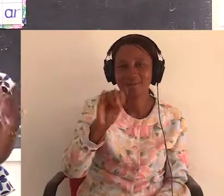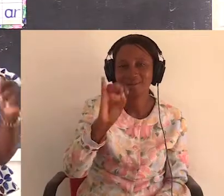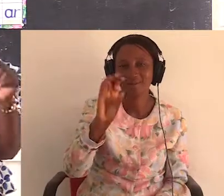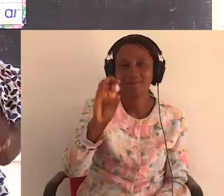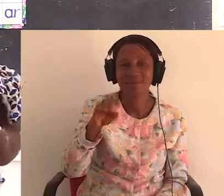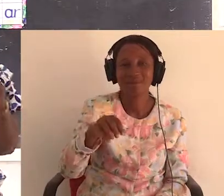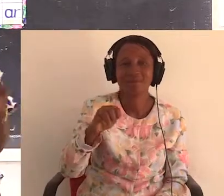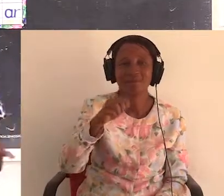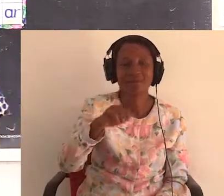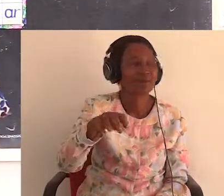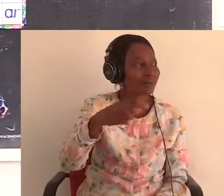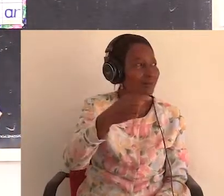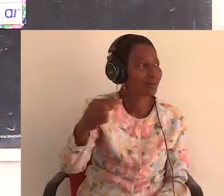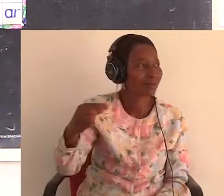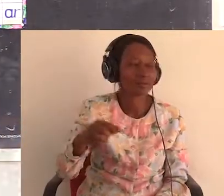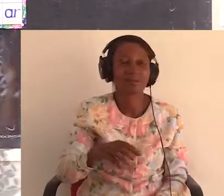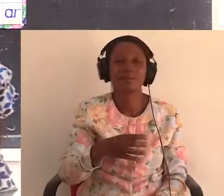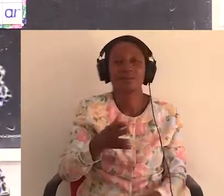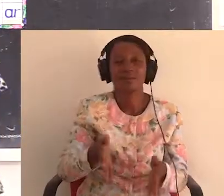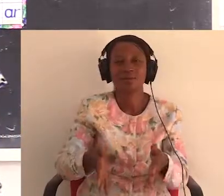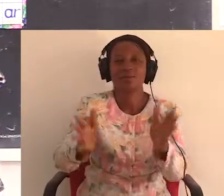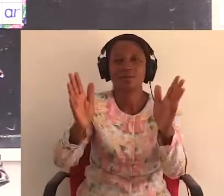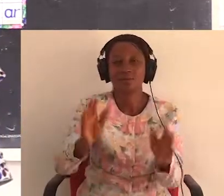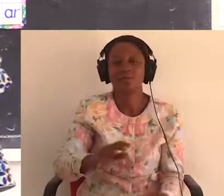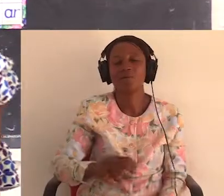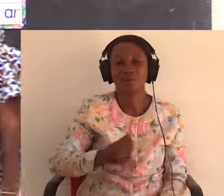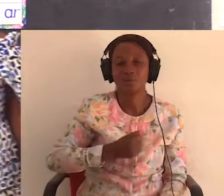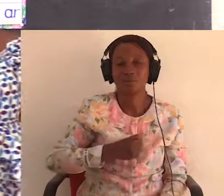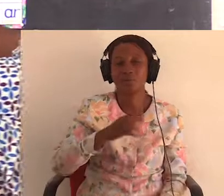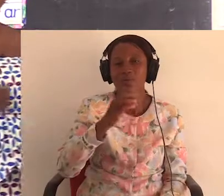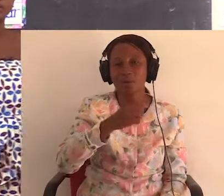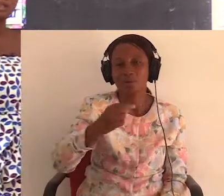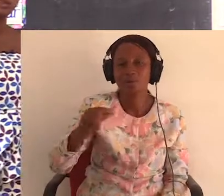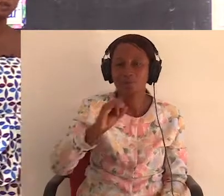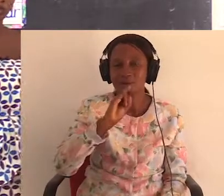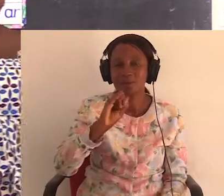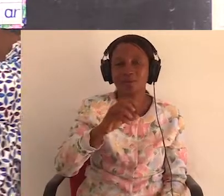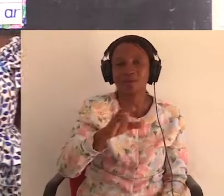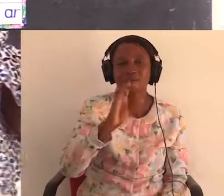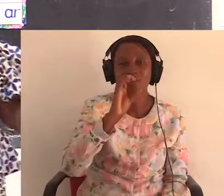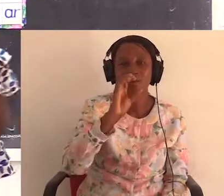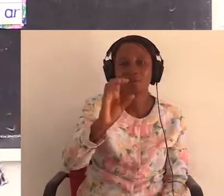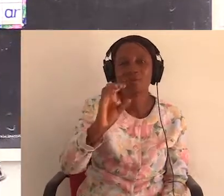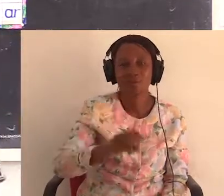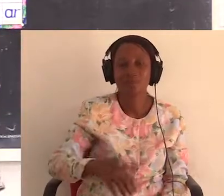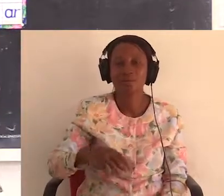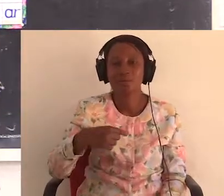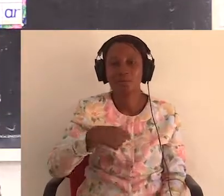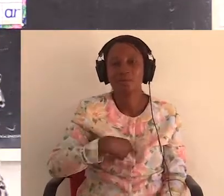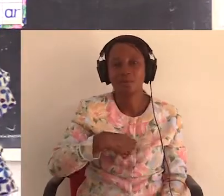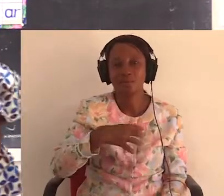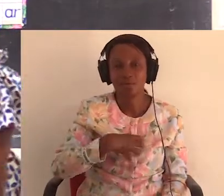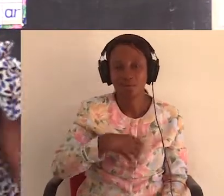my name is called. My name is Michelle. What is yours? I want